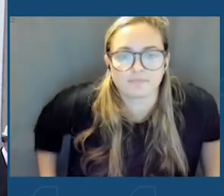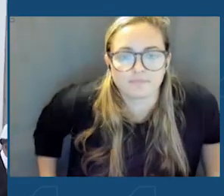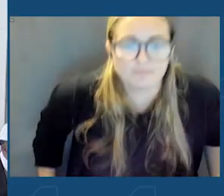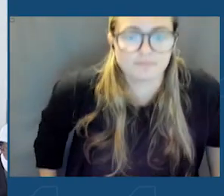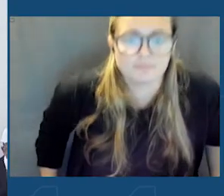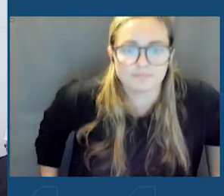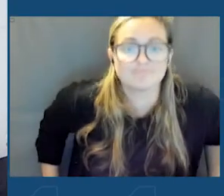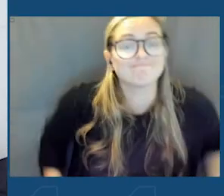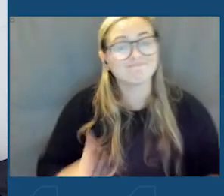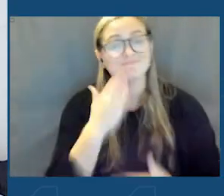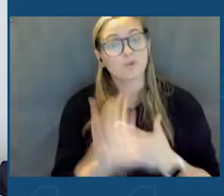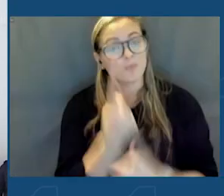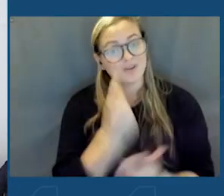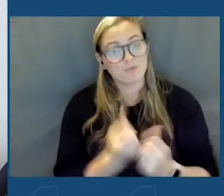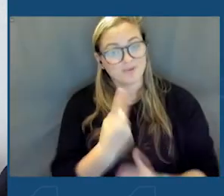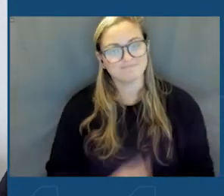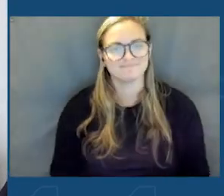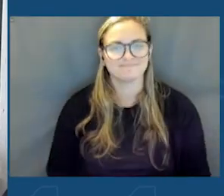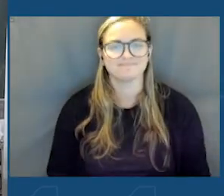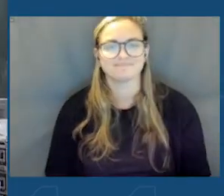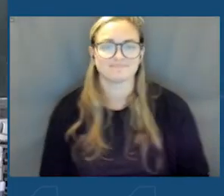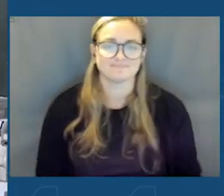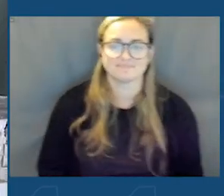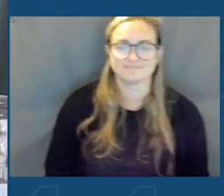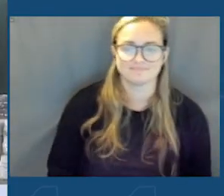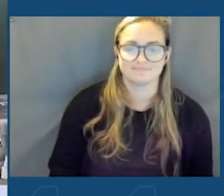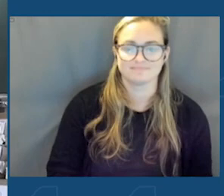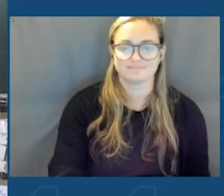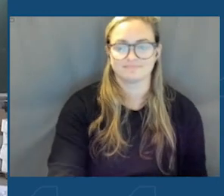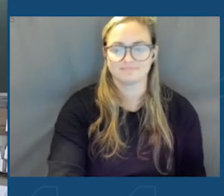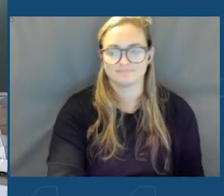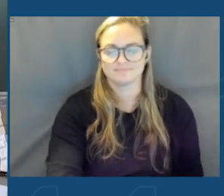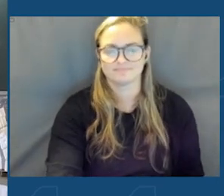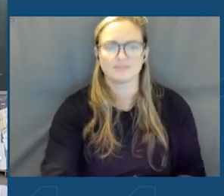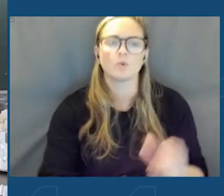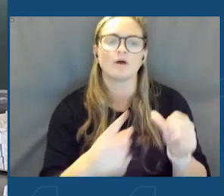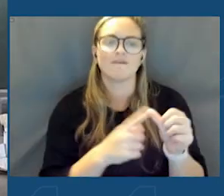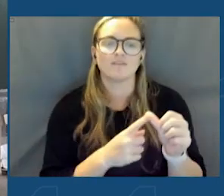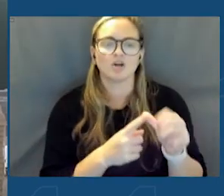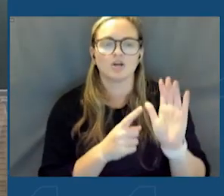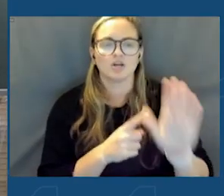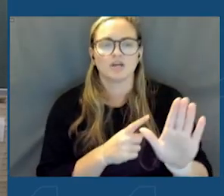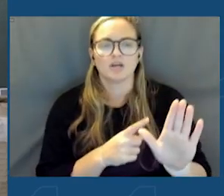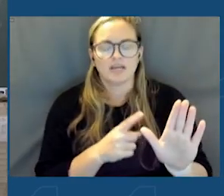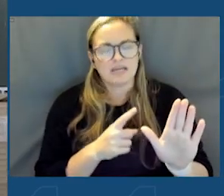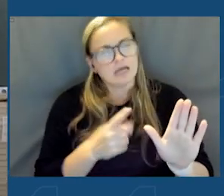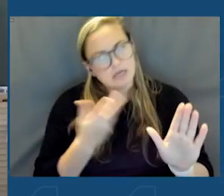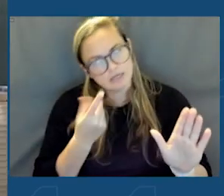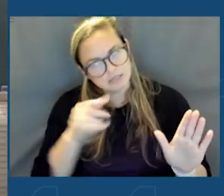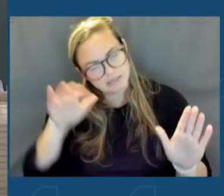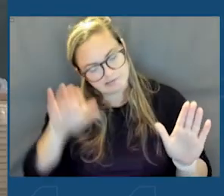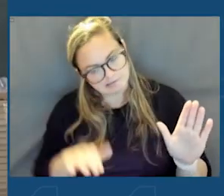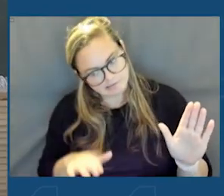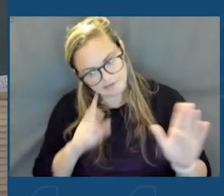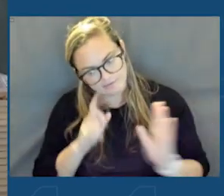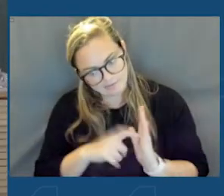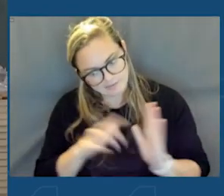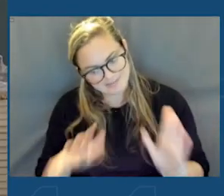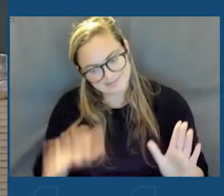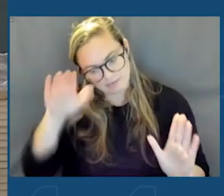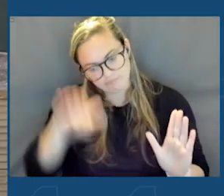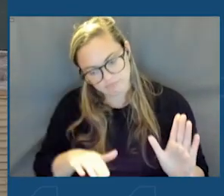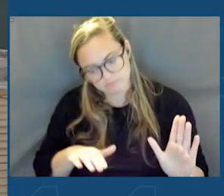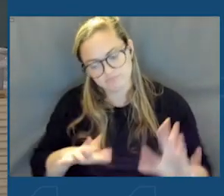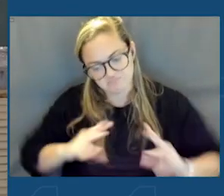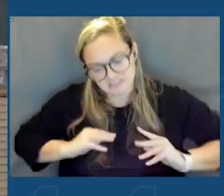Good morning, everyone. First of all, I'm taking this out. I'm a little vertically challenged, if you haven't noticed. Okay, let's just accept that